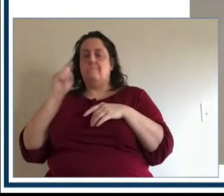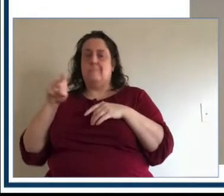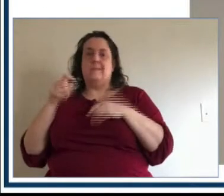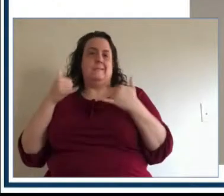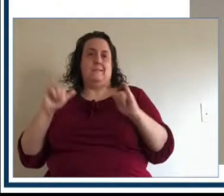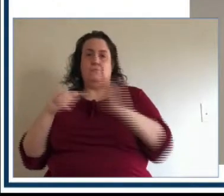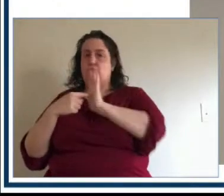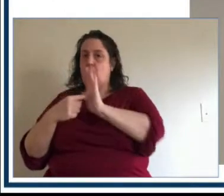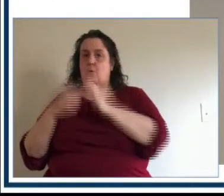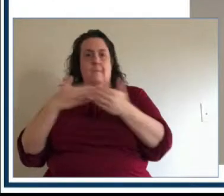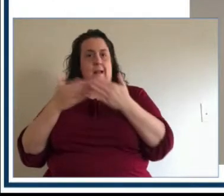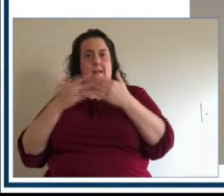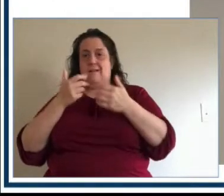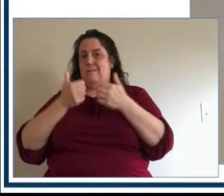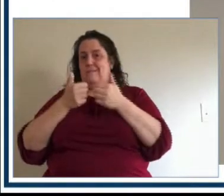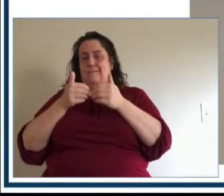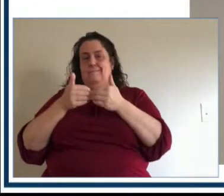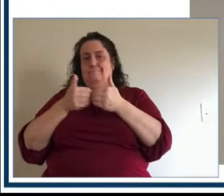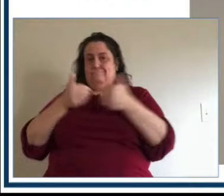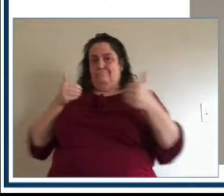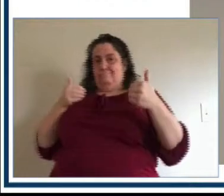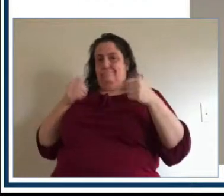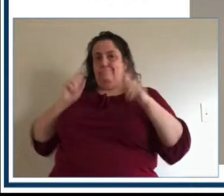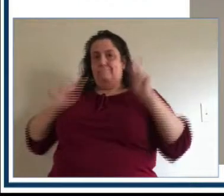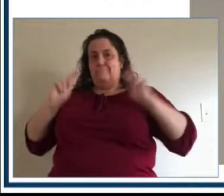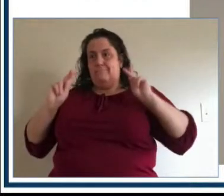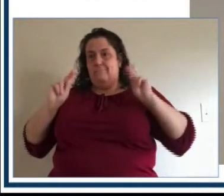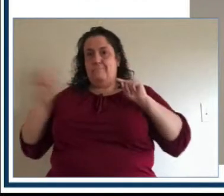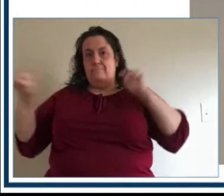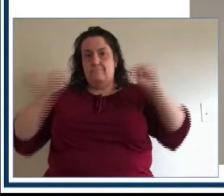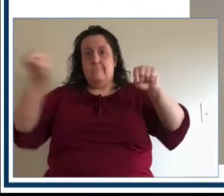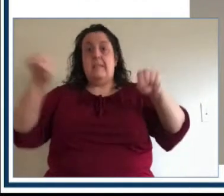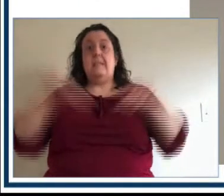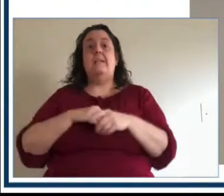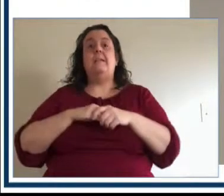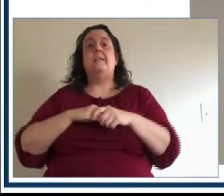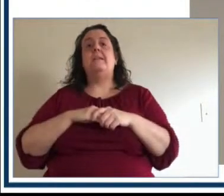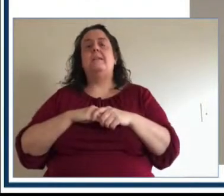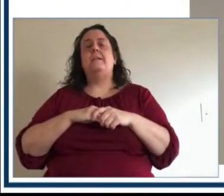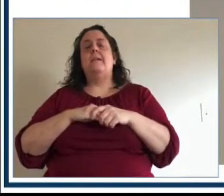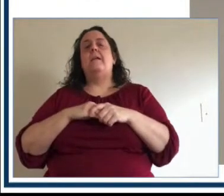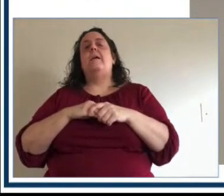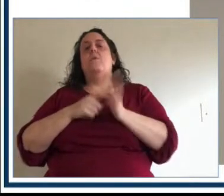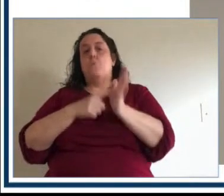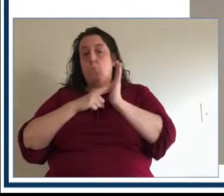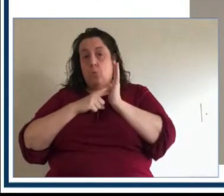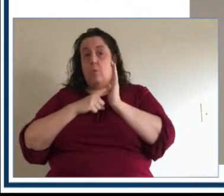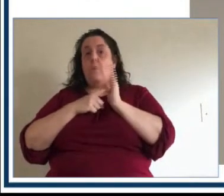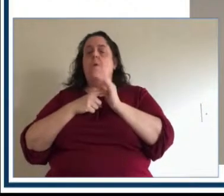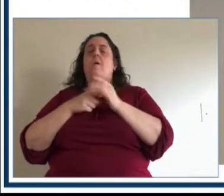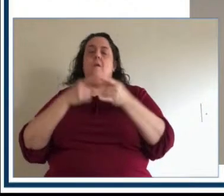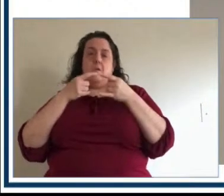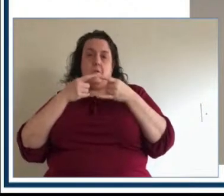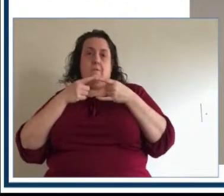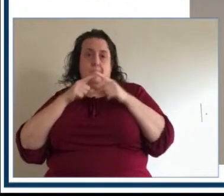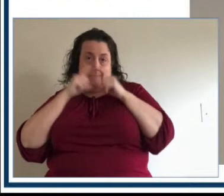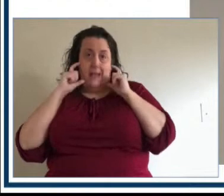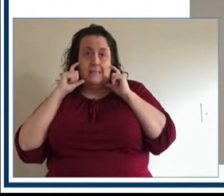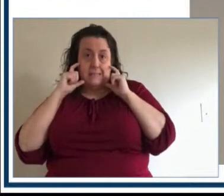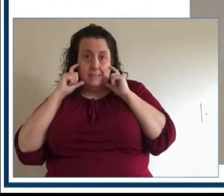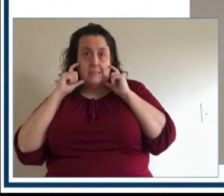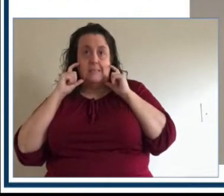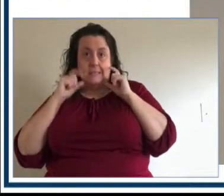We are also tightening mask requirements. Masks are once again required in areas of, will once